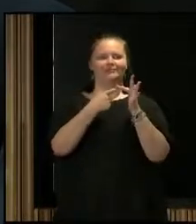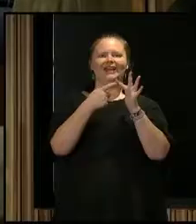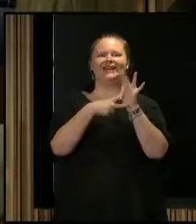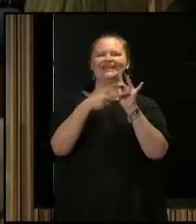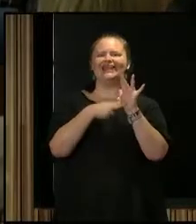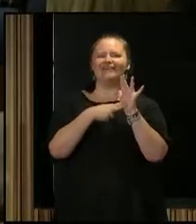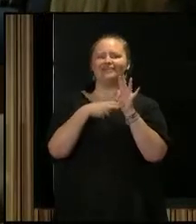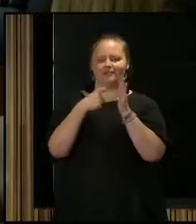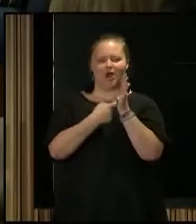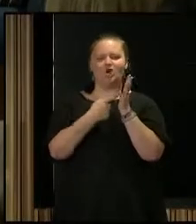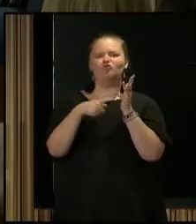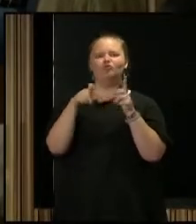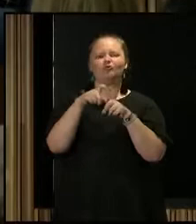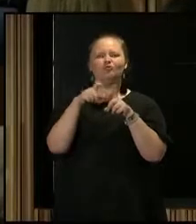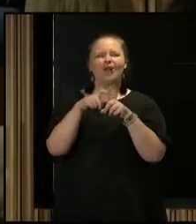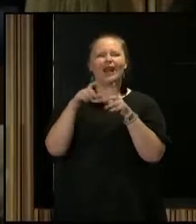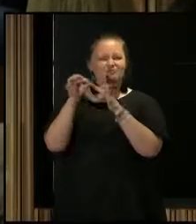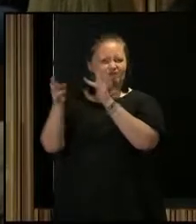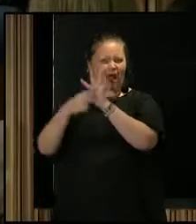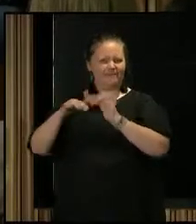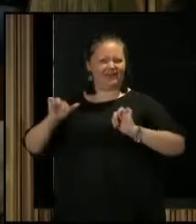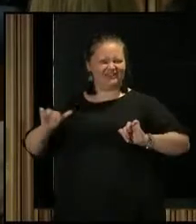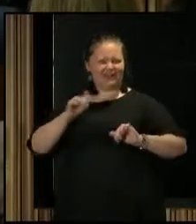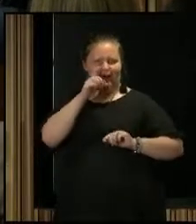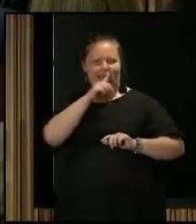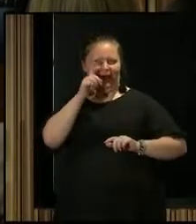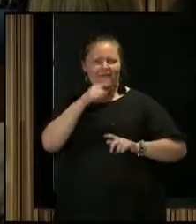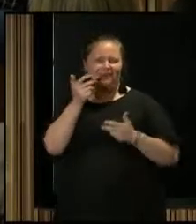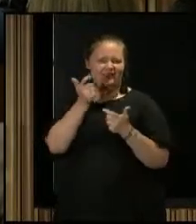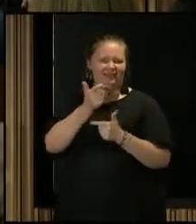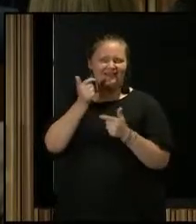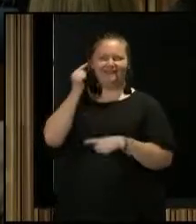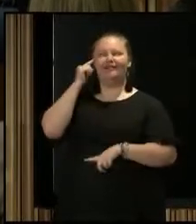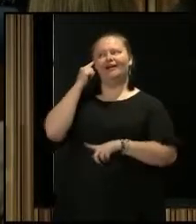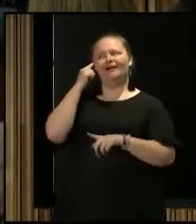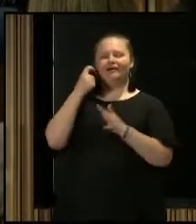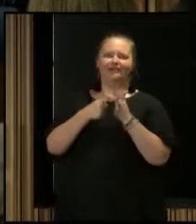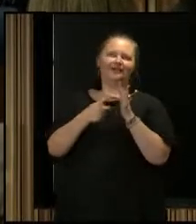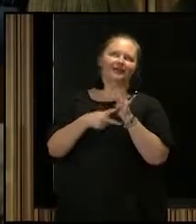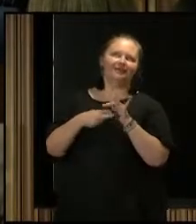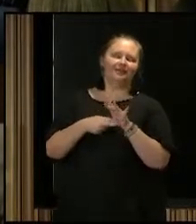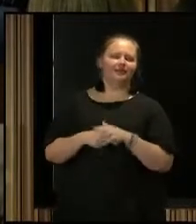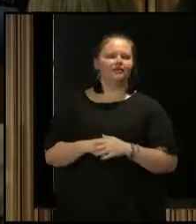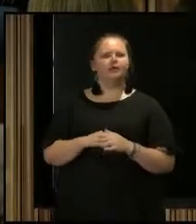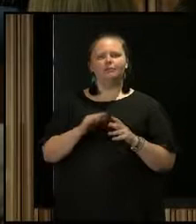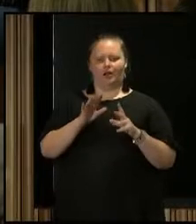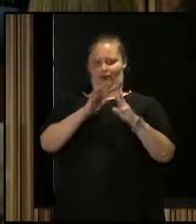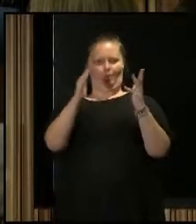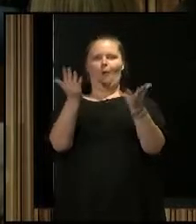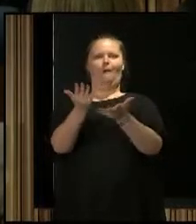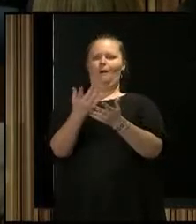sorts of people from around the... Yeah, one lady just laughed at that, the thought of Kevin. like all sorts of people around the world.